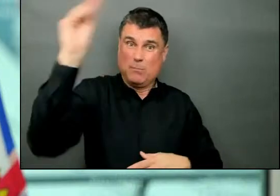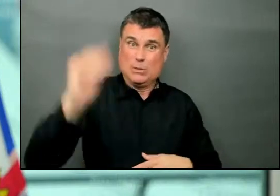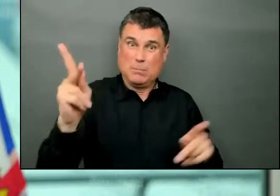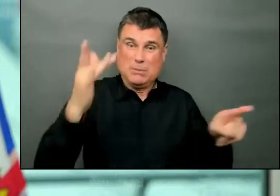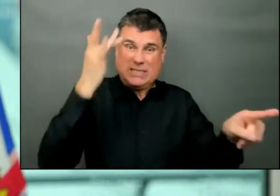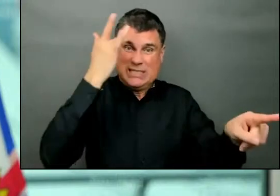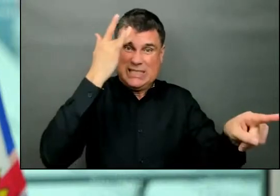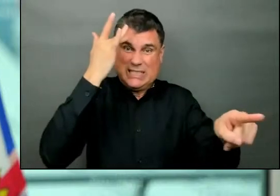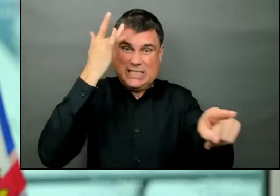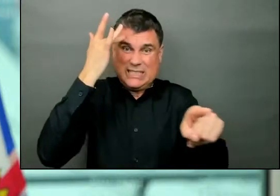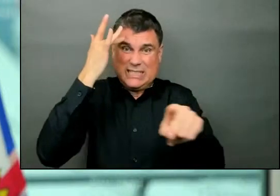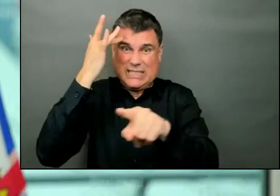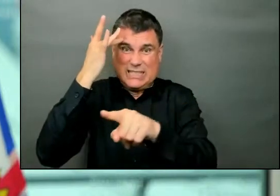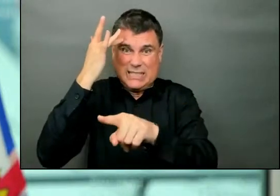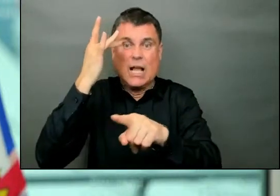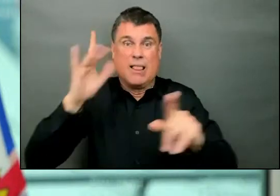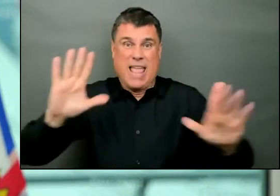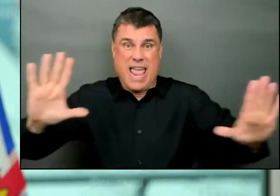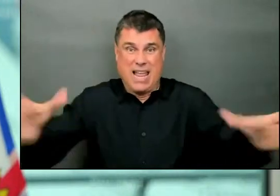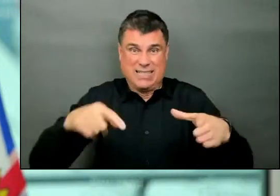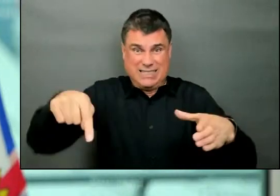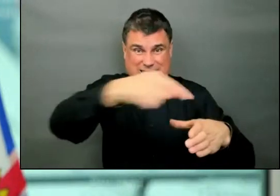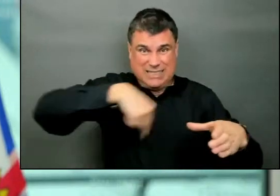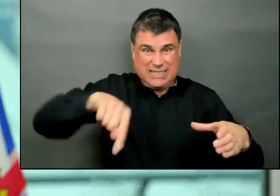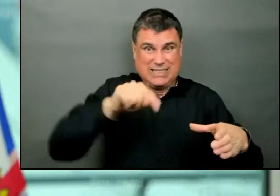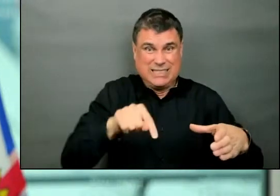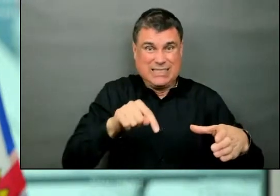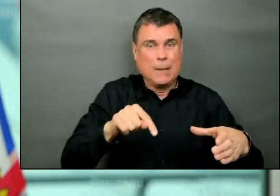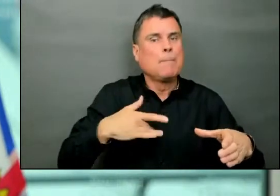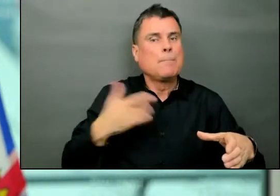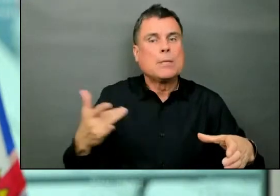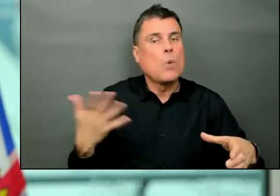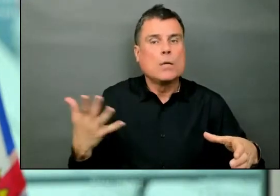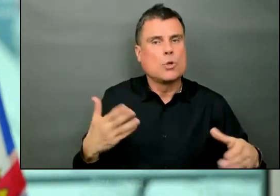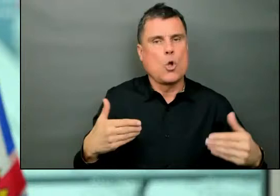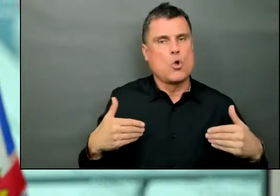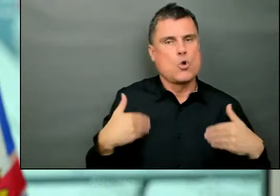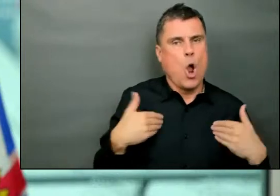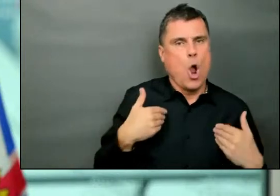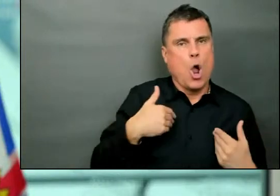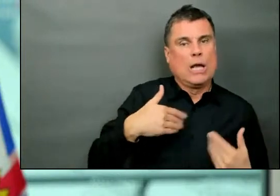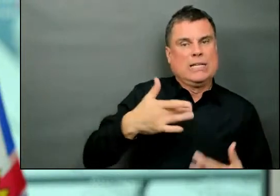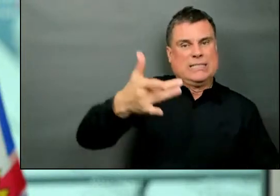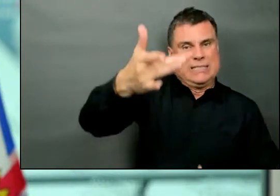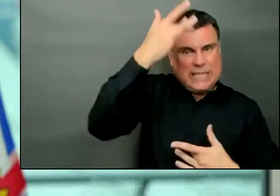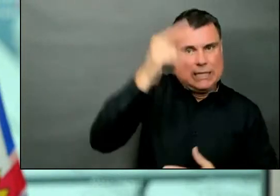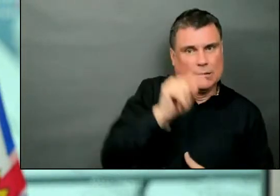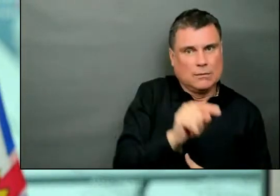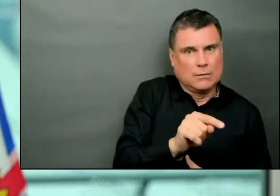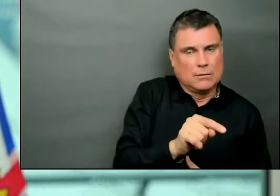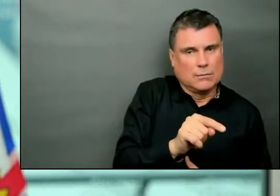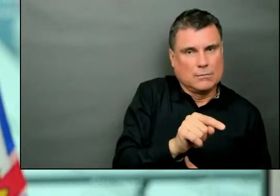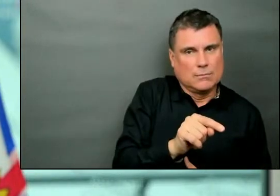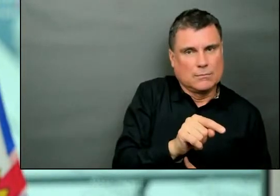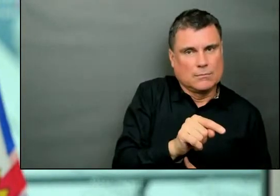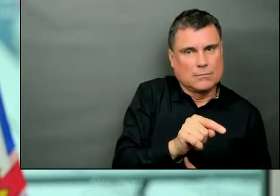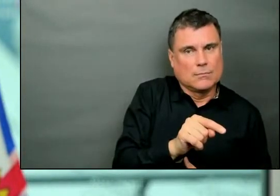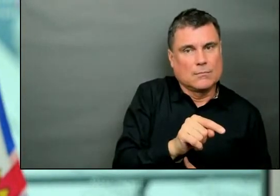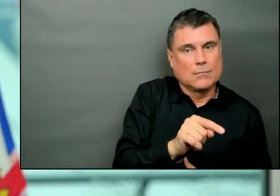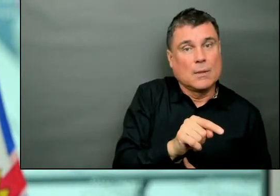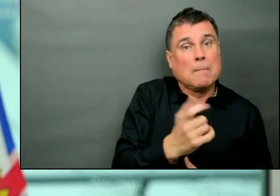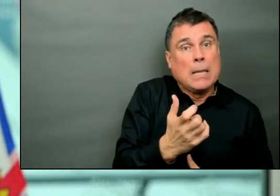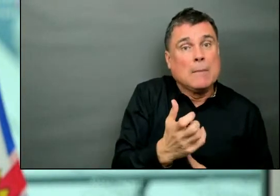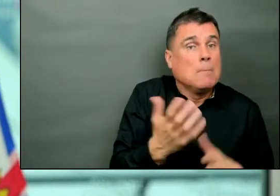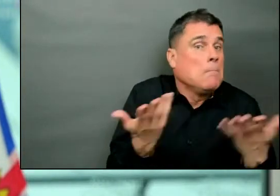or has ends up with severe illness gets infected as well. What we have seen, sadly, is deaths